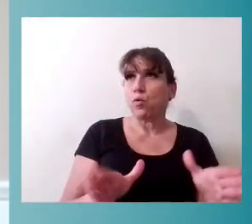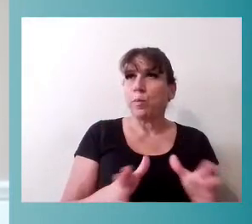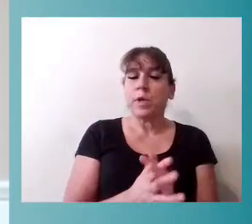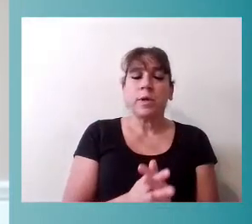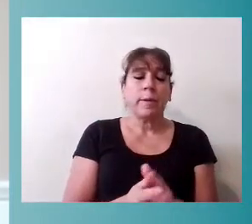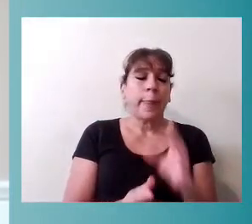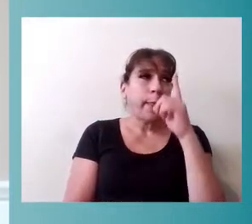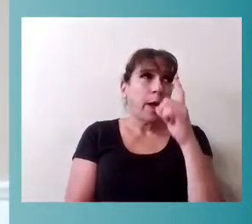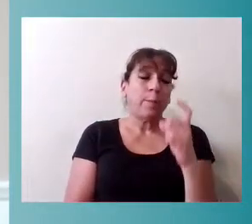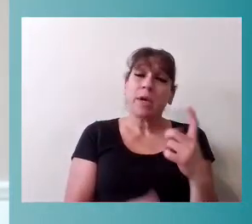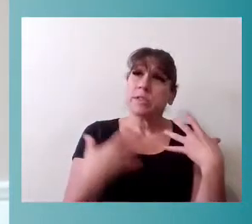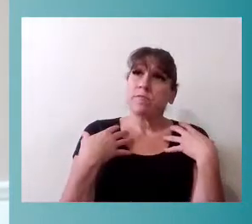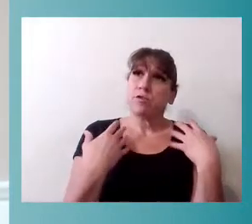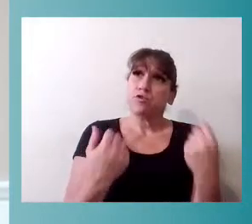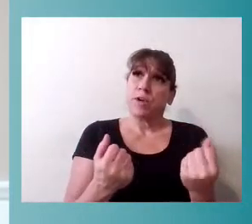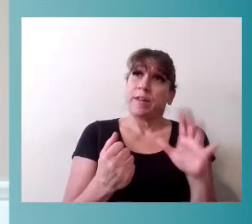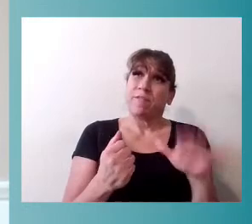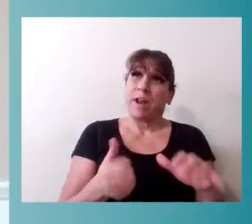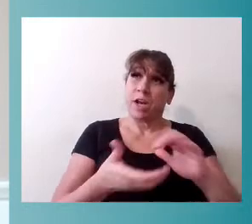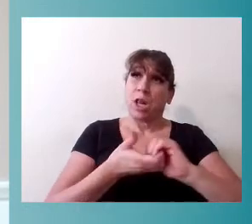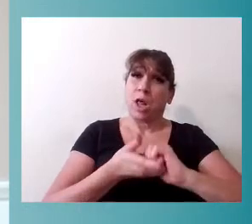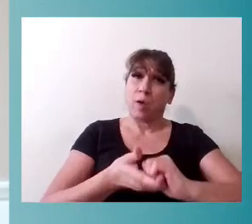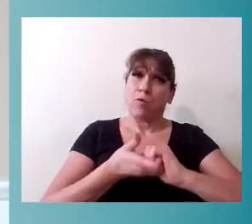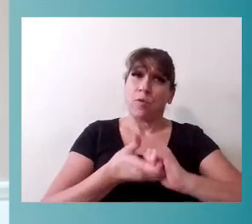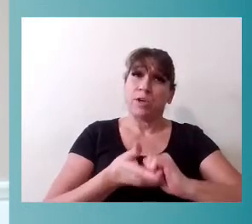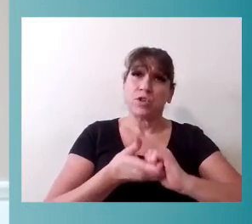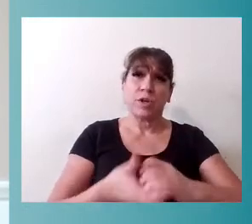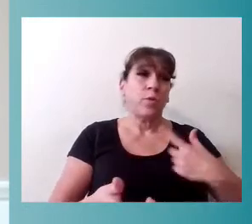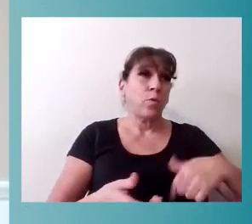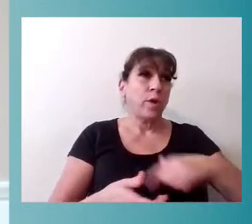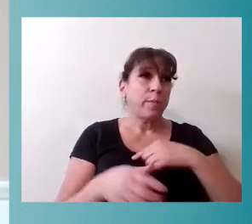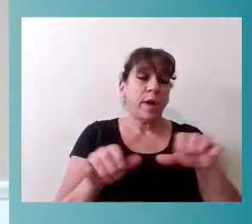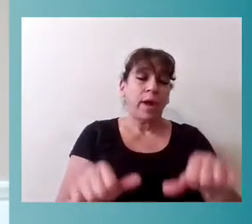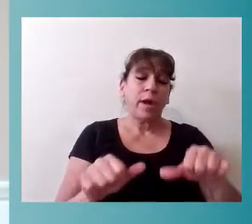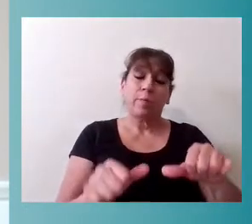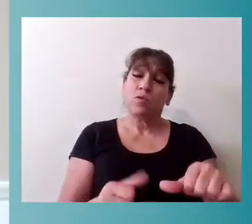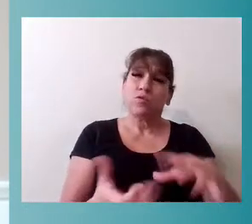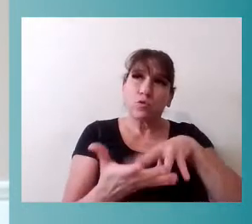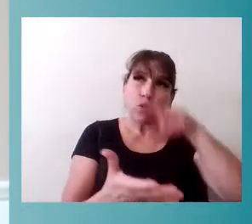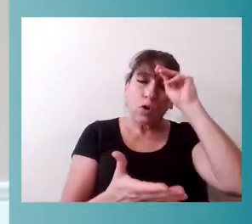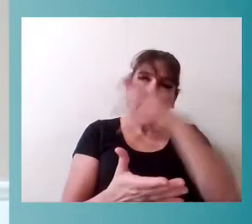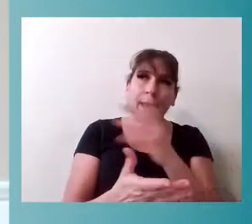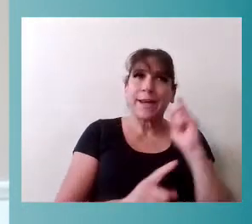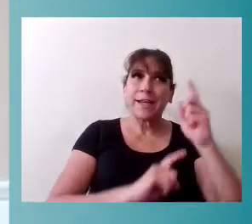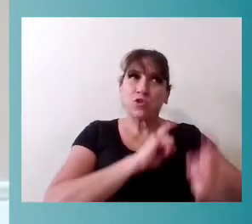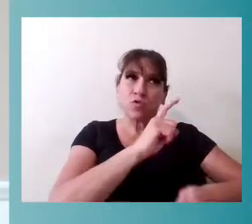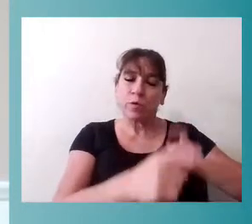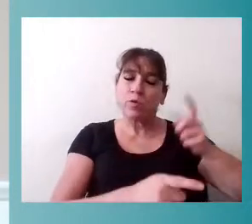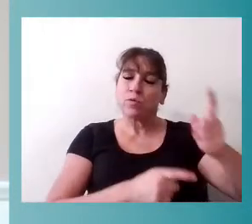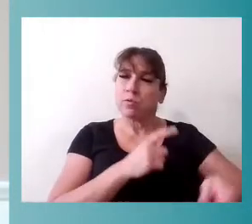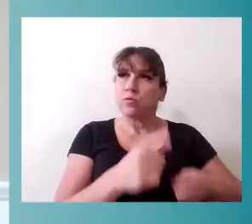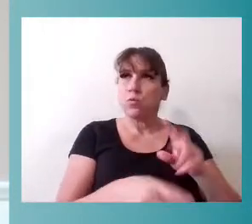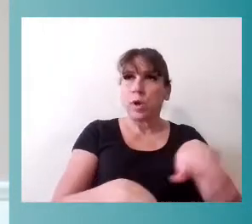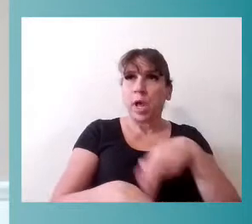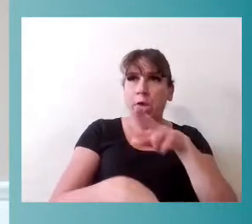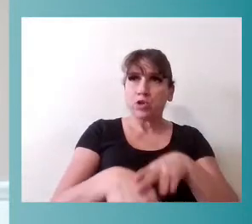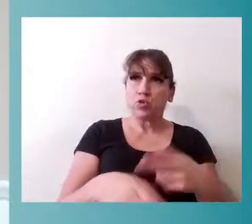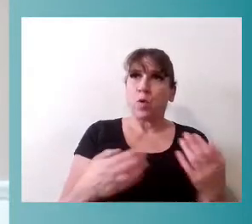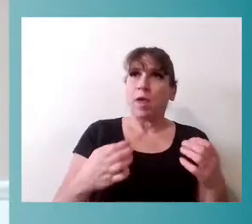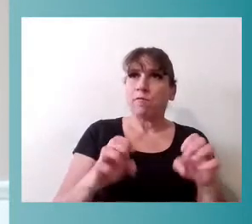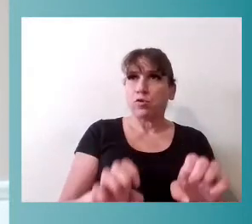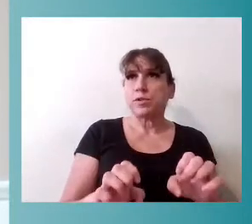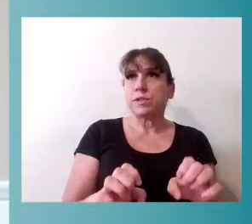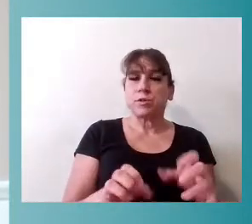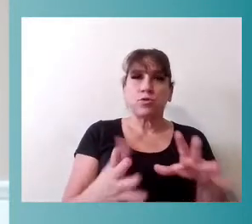Because of the strength of that collaboration, we've been able to gain from and contribute to national efforts